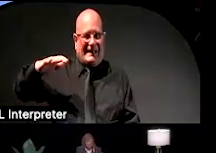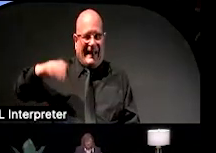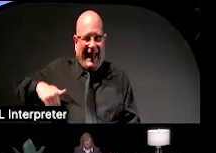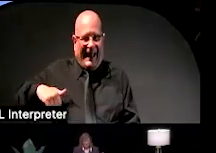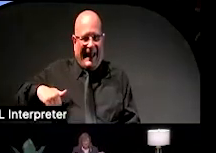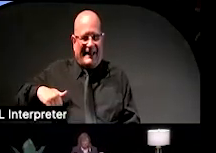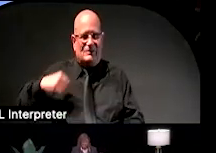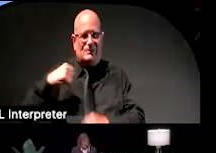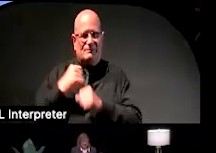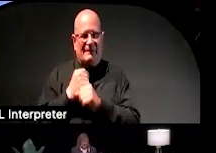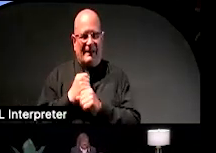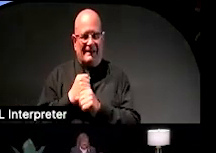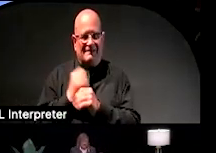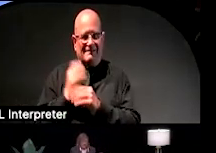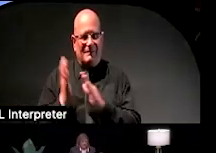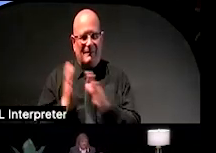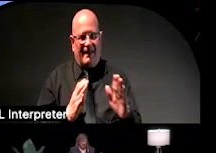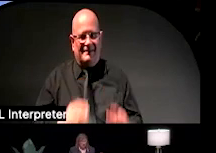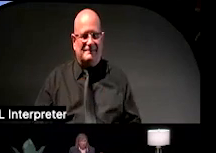to make the plan.